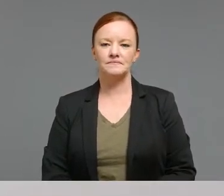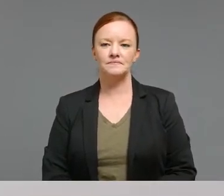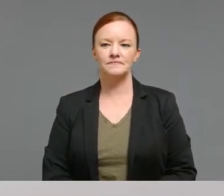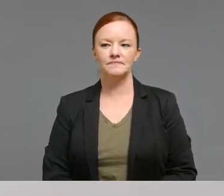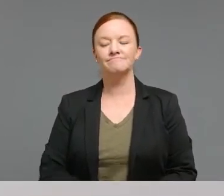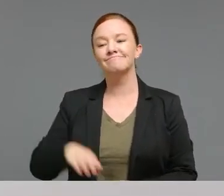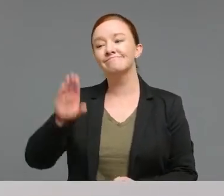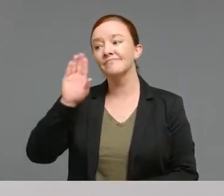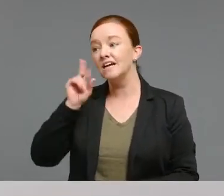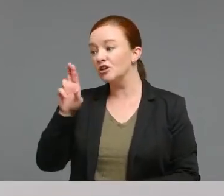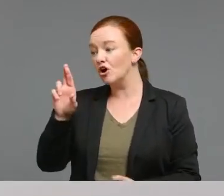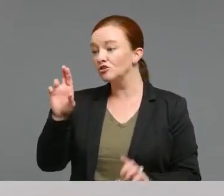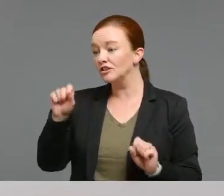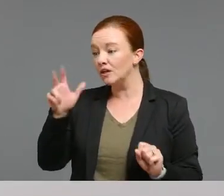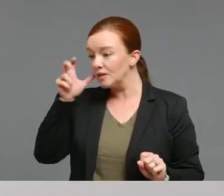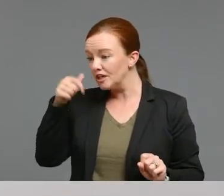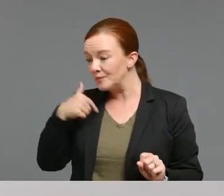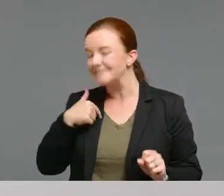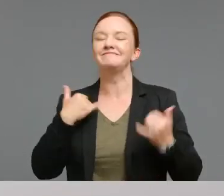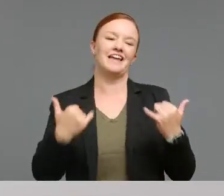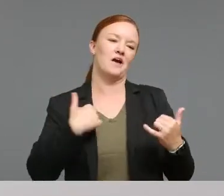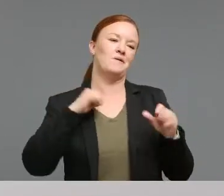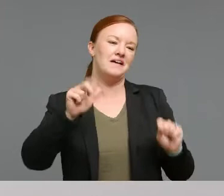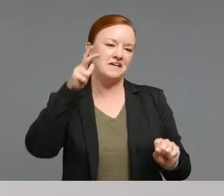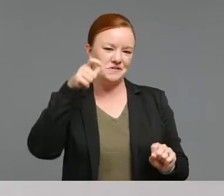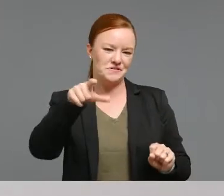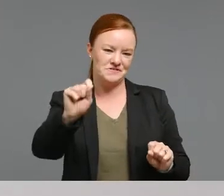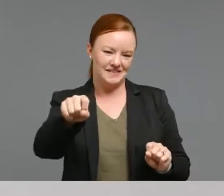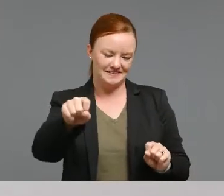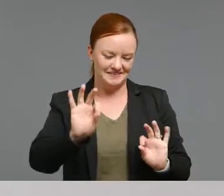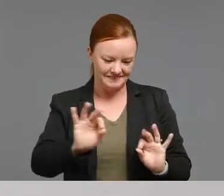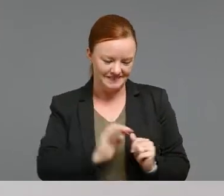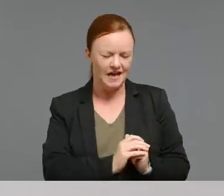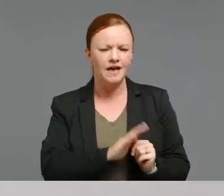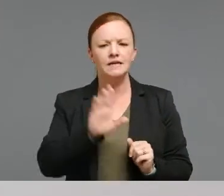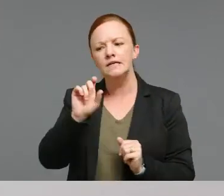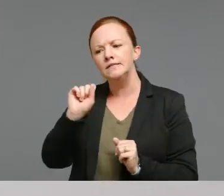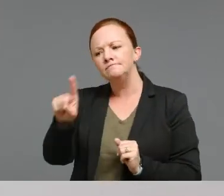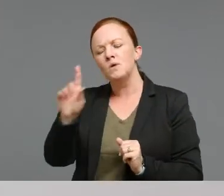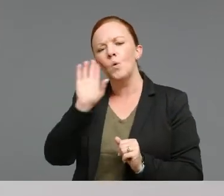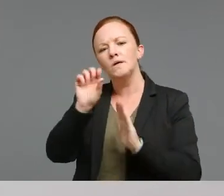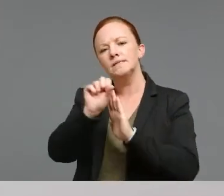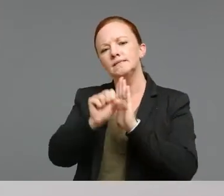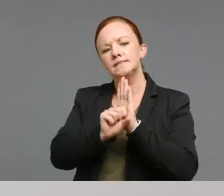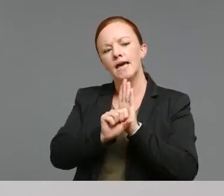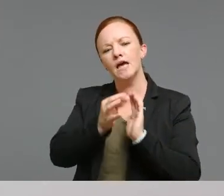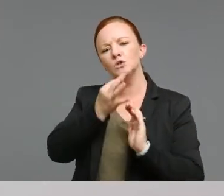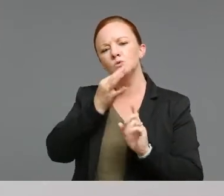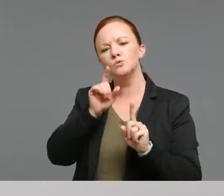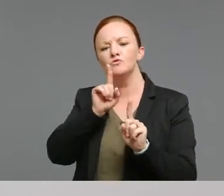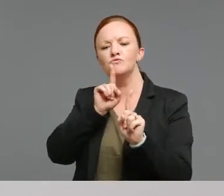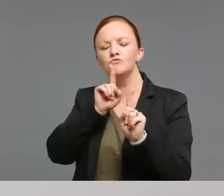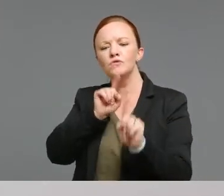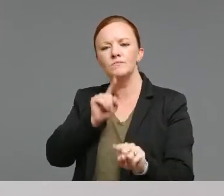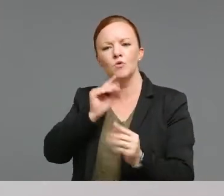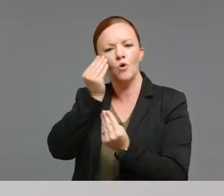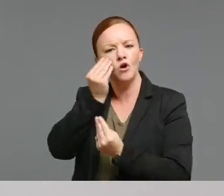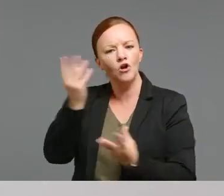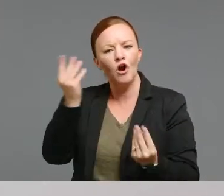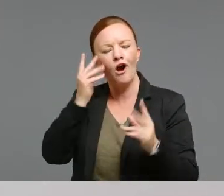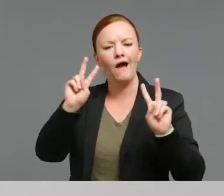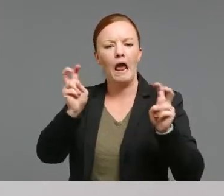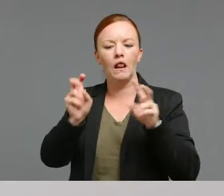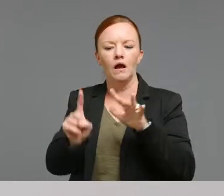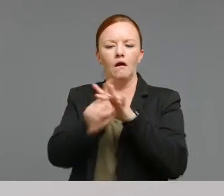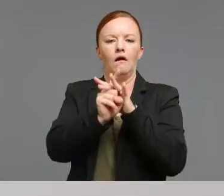Hey, Doctor, can you hear me? Yeah, now I can. Okay. Will the state start reporting on so-called breakthrough cases